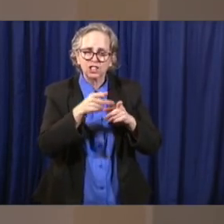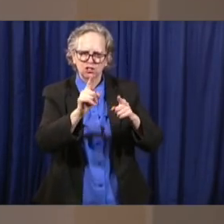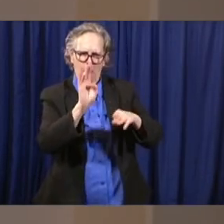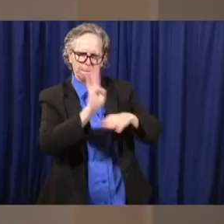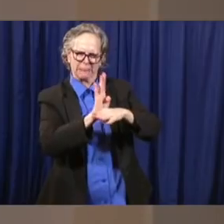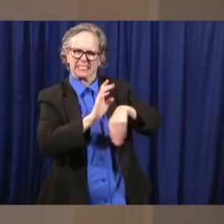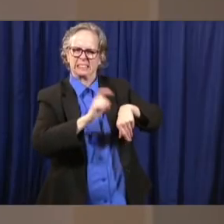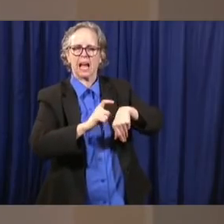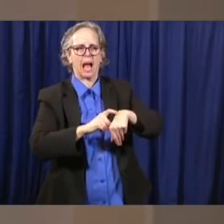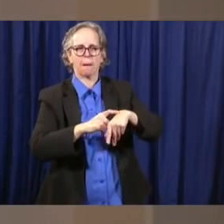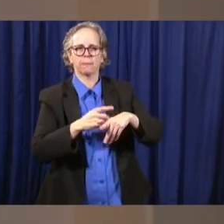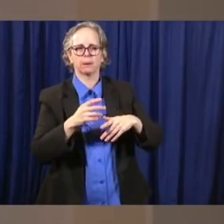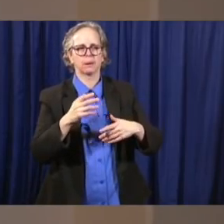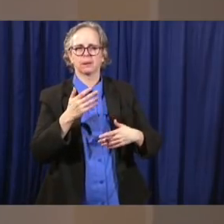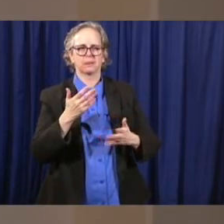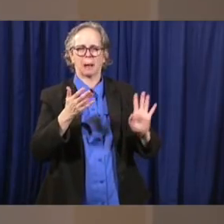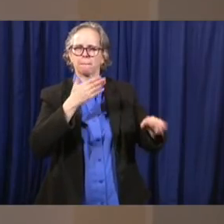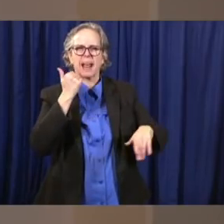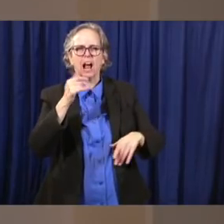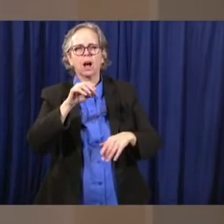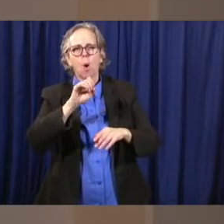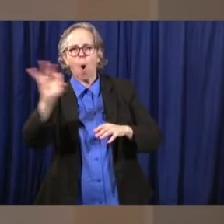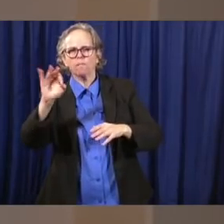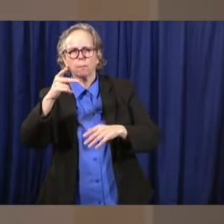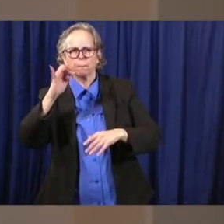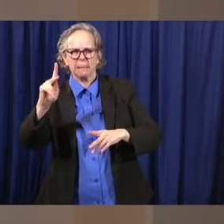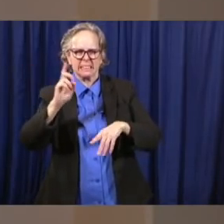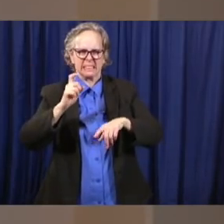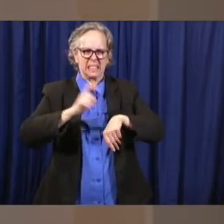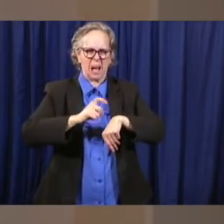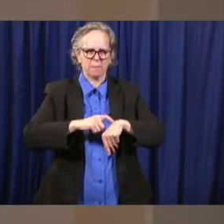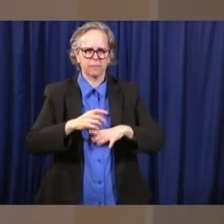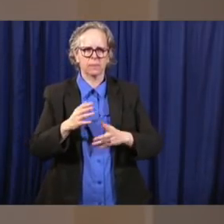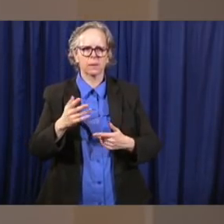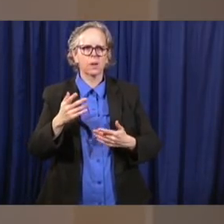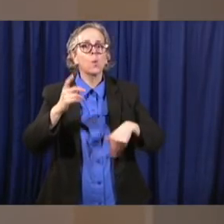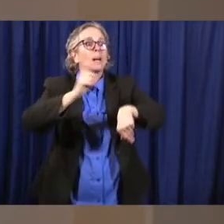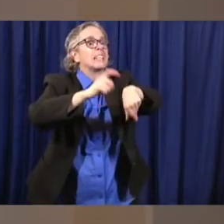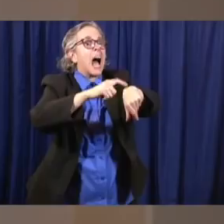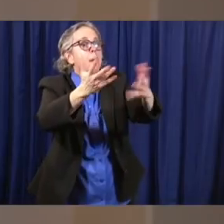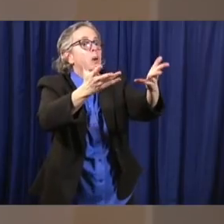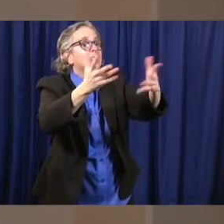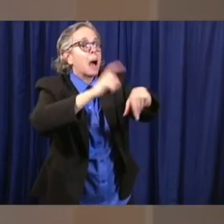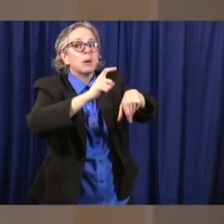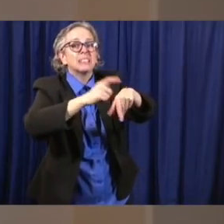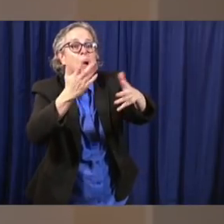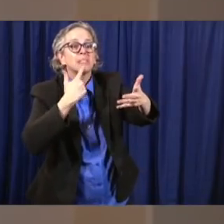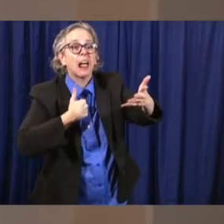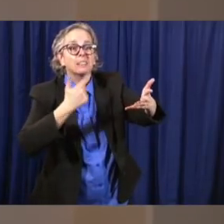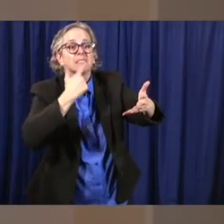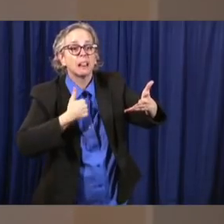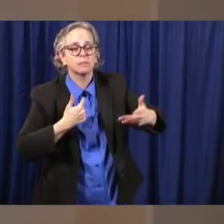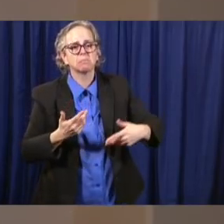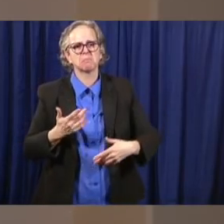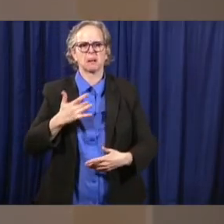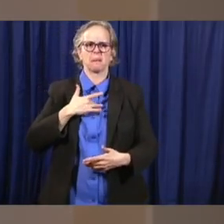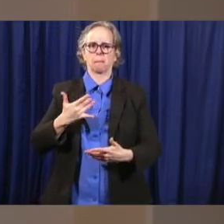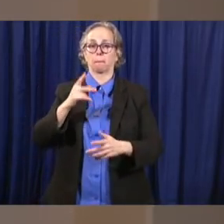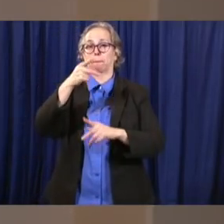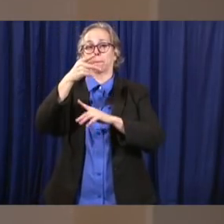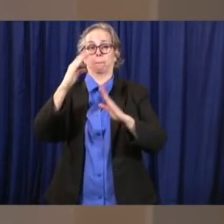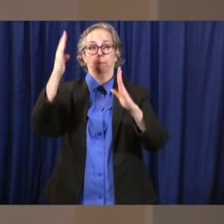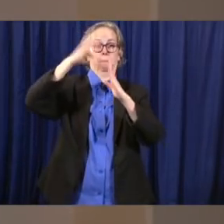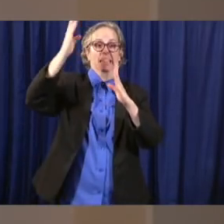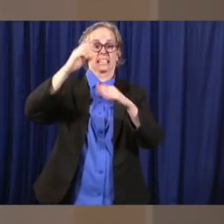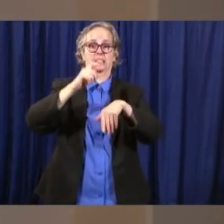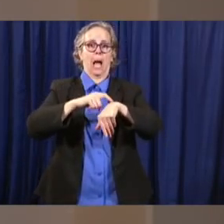better? well, it's usually the times that are peak are in the mornings and the afternoons. You